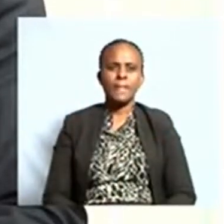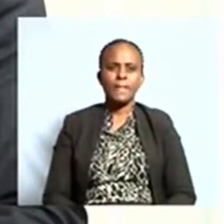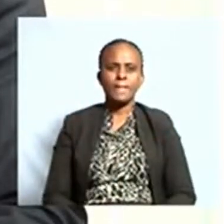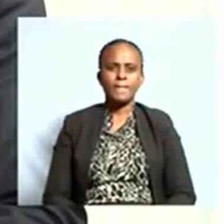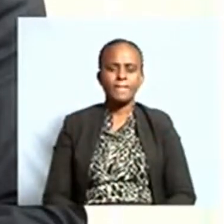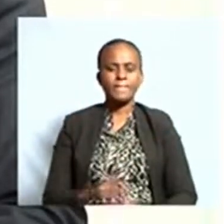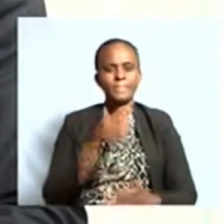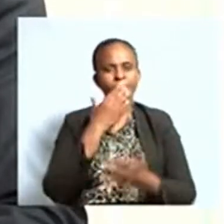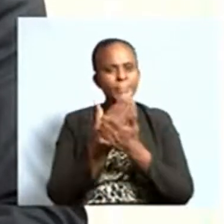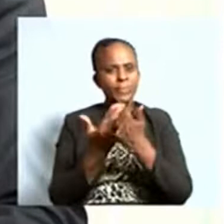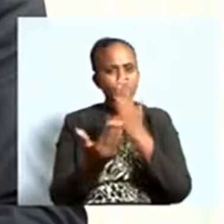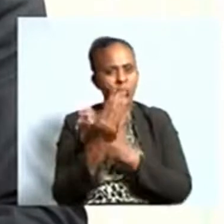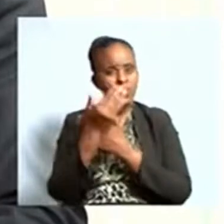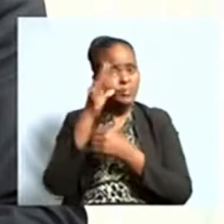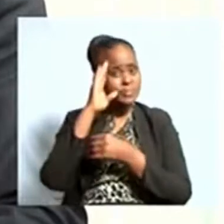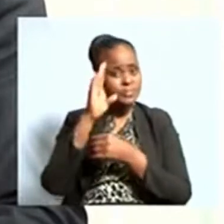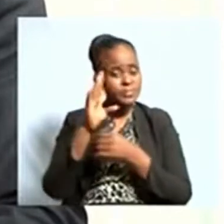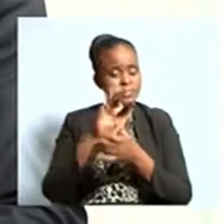Hello, good morning.